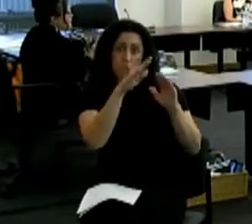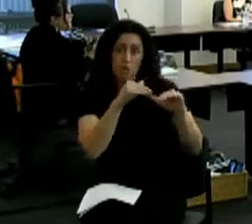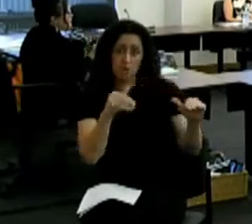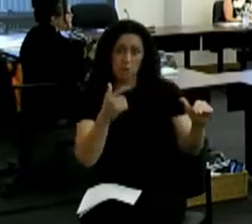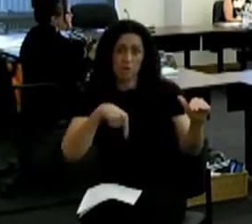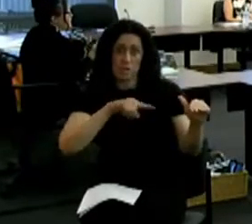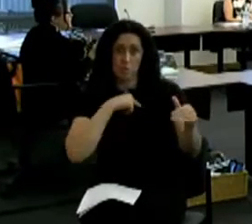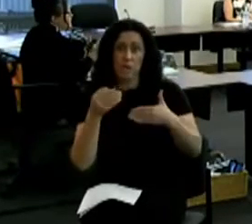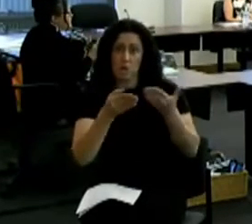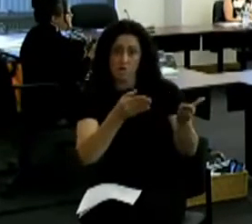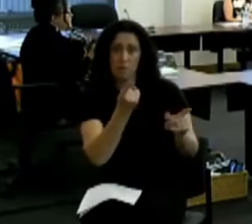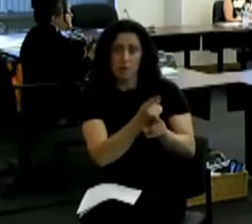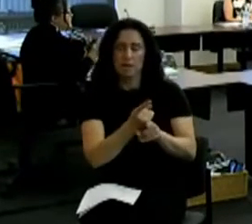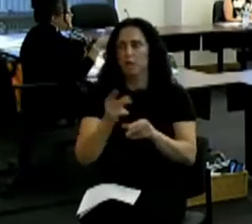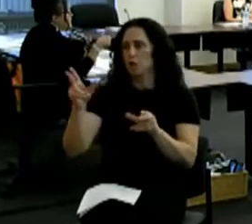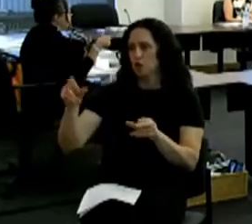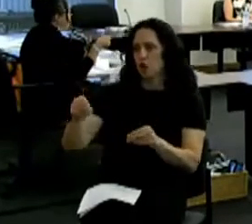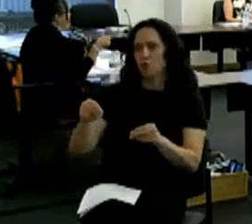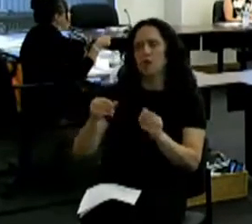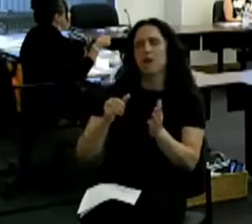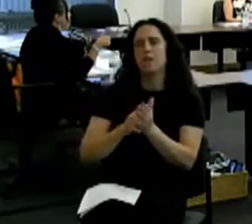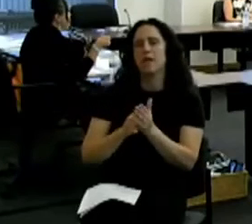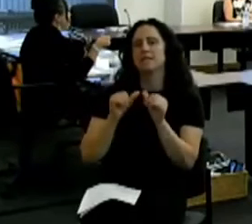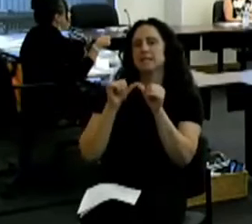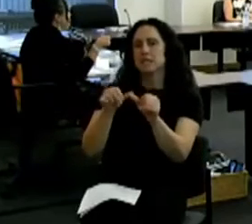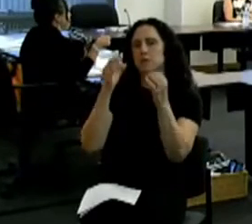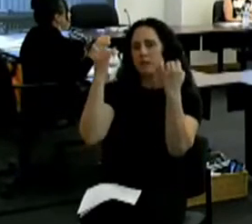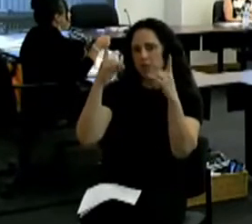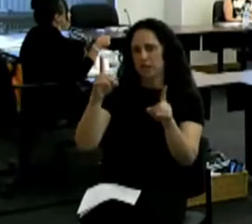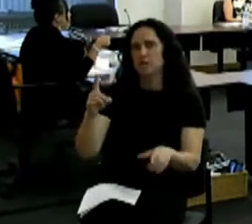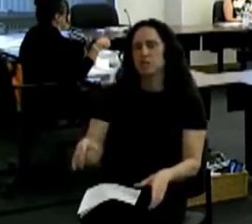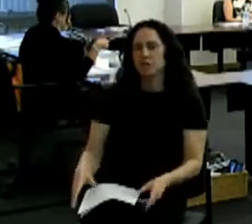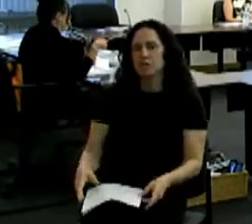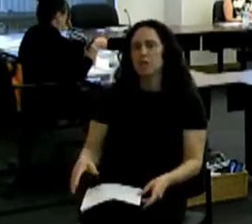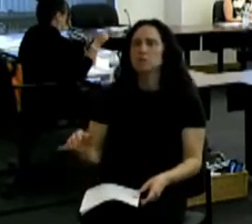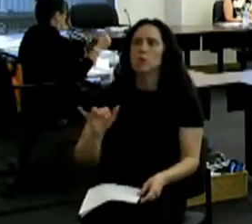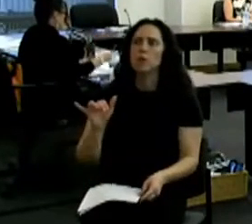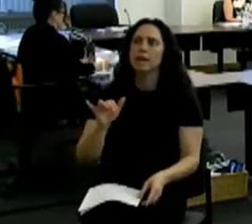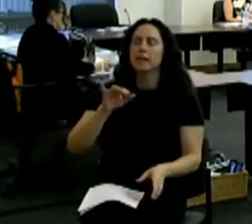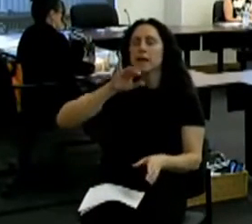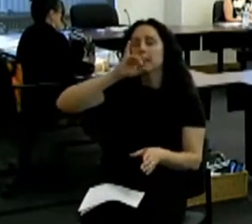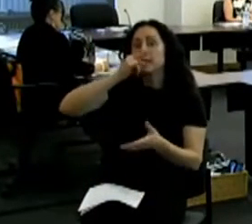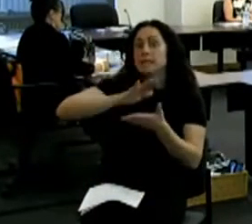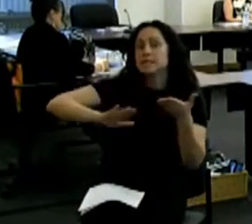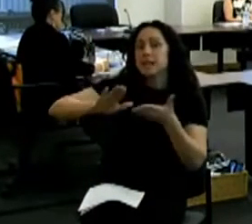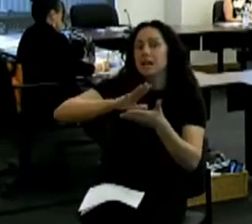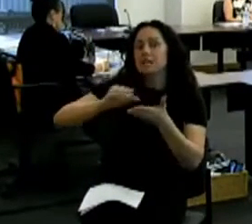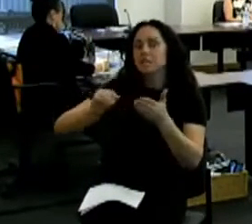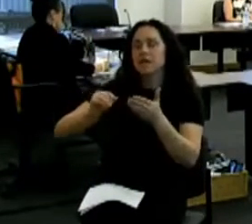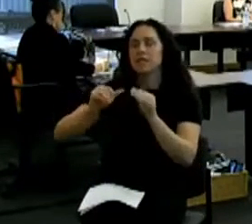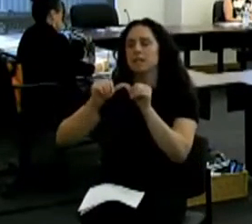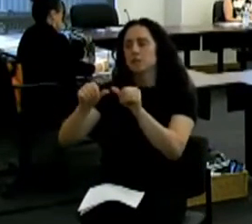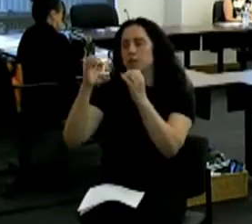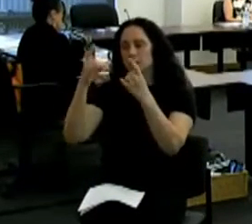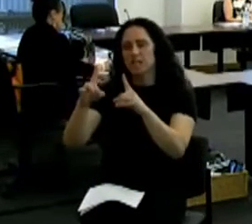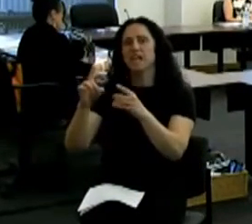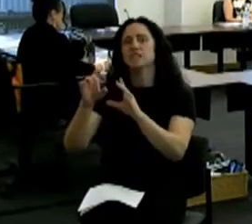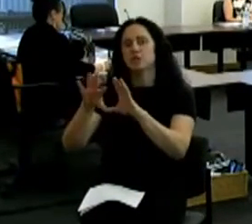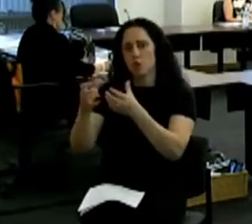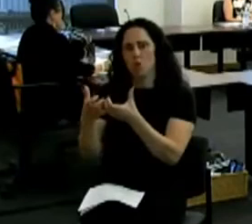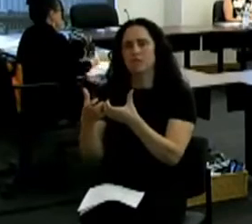that we offer? No, No. that's continuing education. So like kids college and continuing education